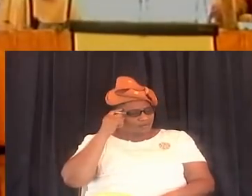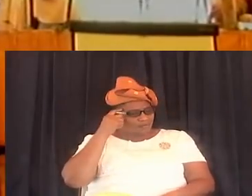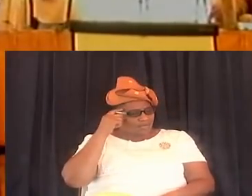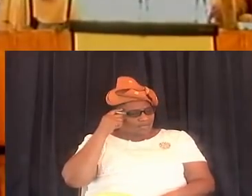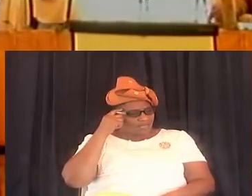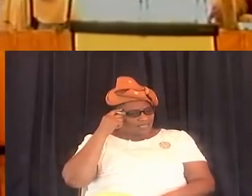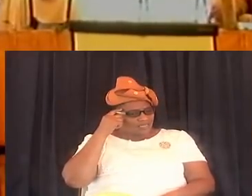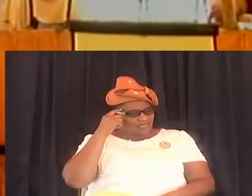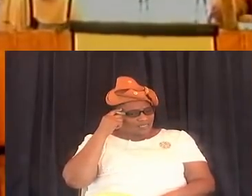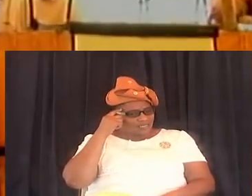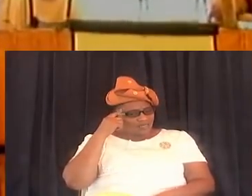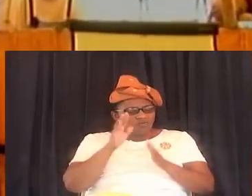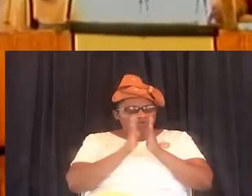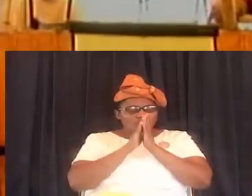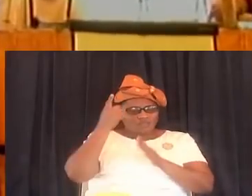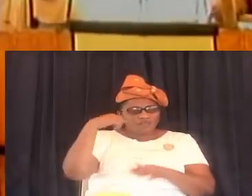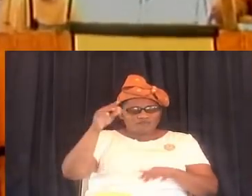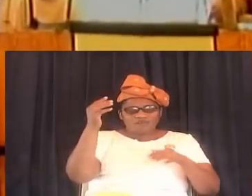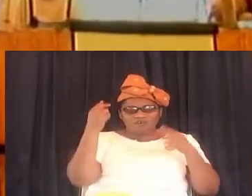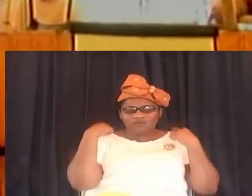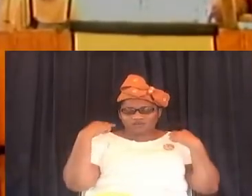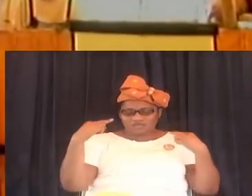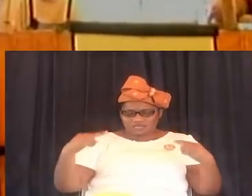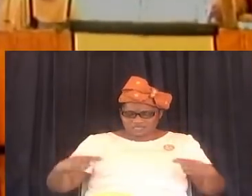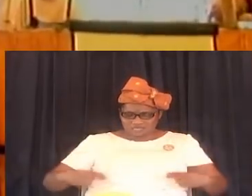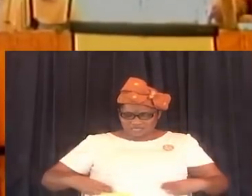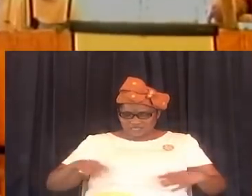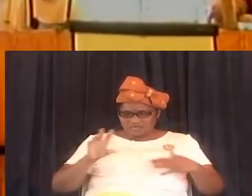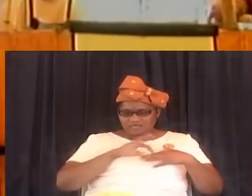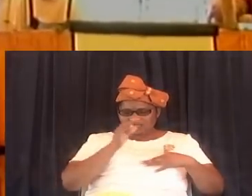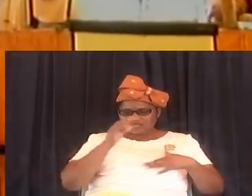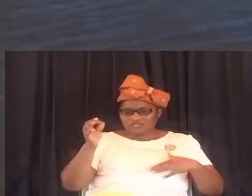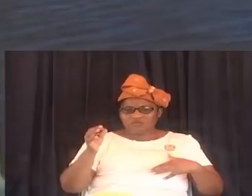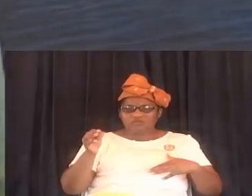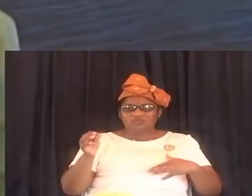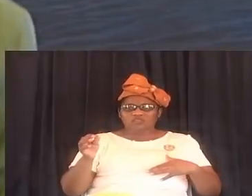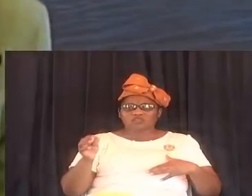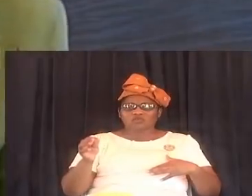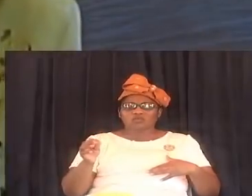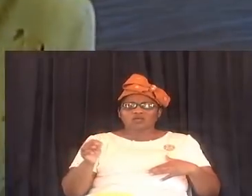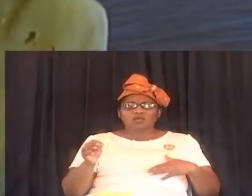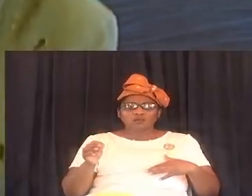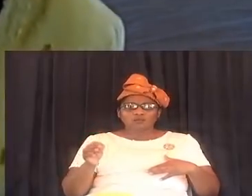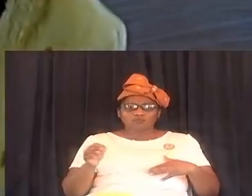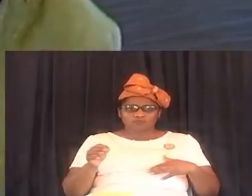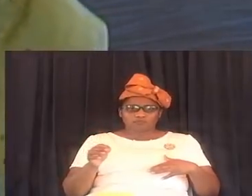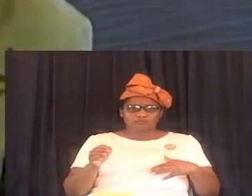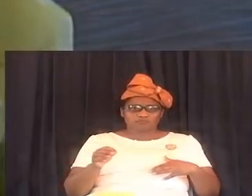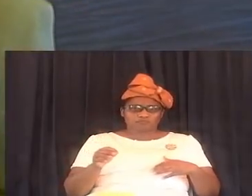spiritual healing and physical healing, mighty God. We're asking you in the name of Jesus.